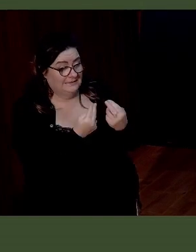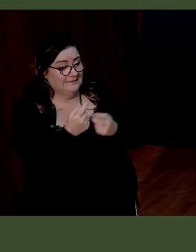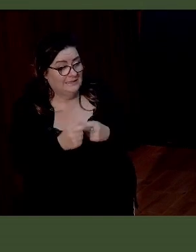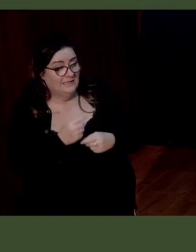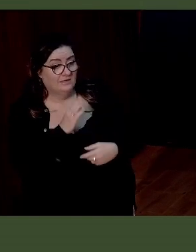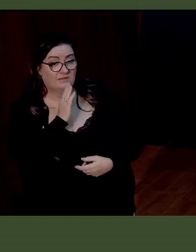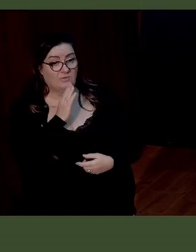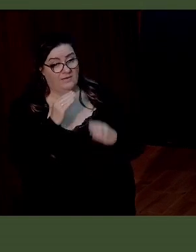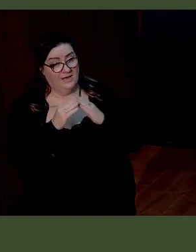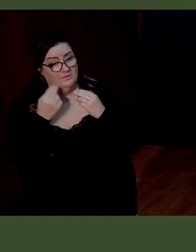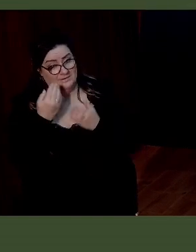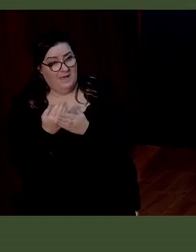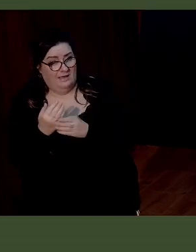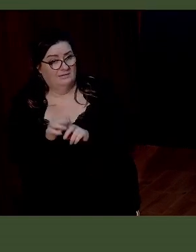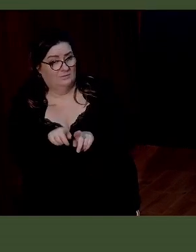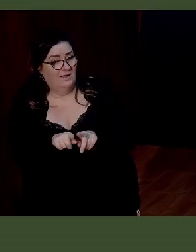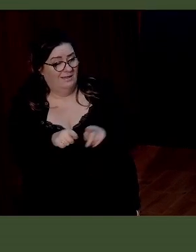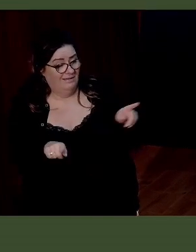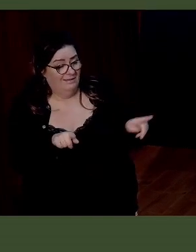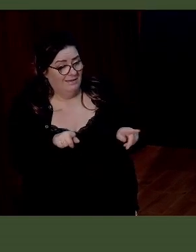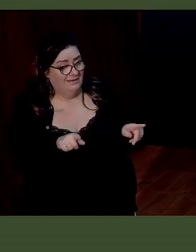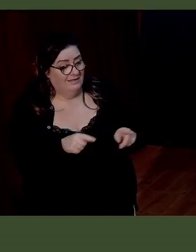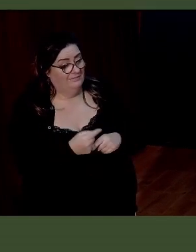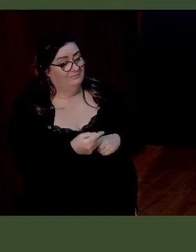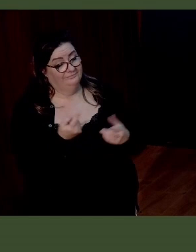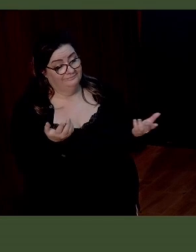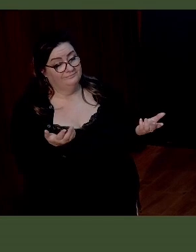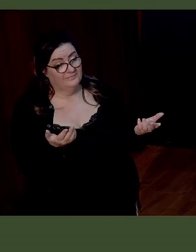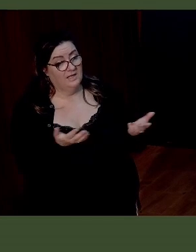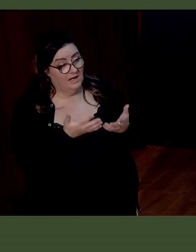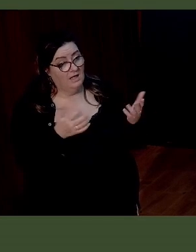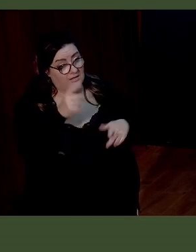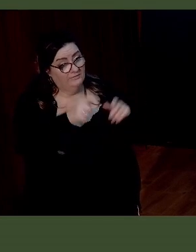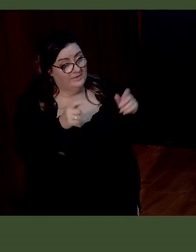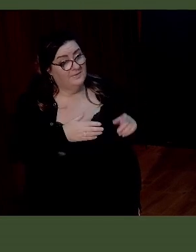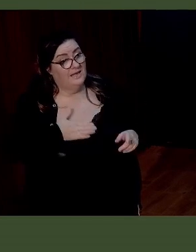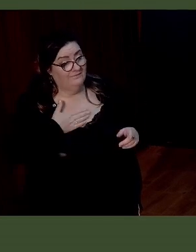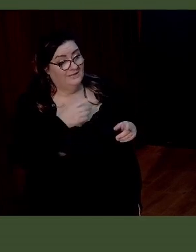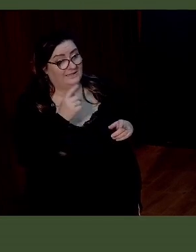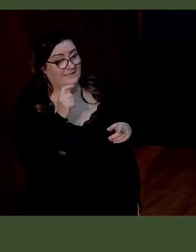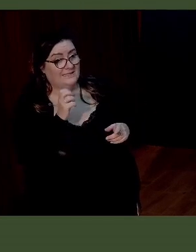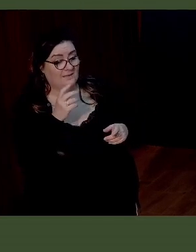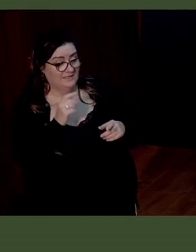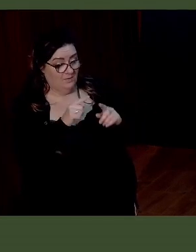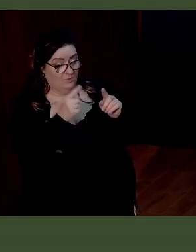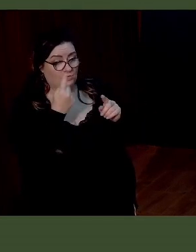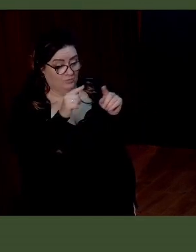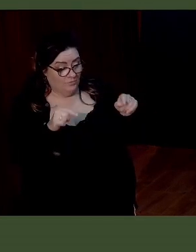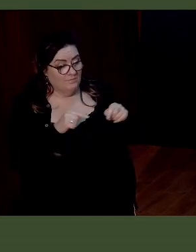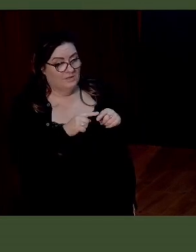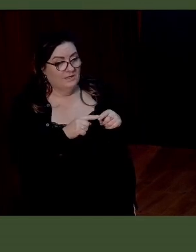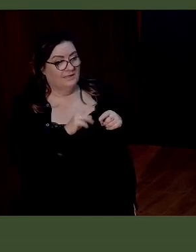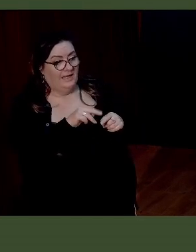is also in short supply. The argument, I go back to it, is that a lot of people living in the tenements could be in